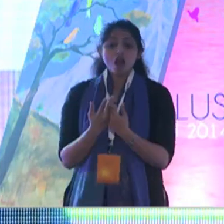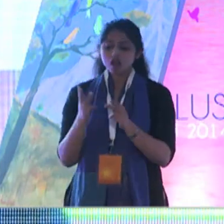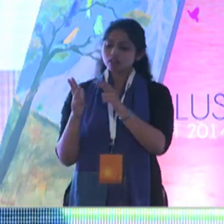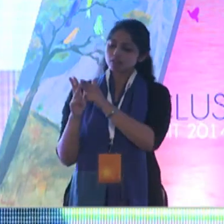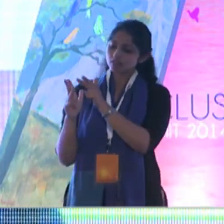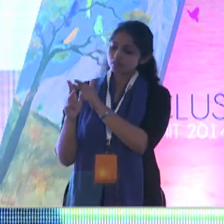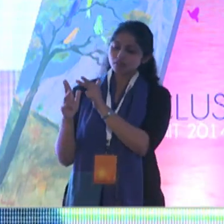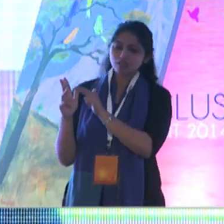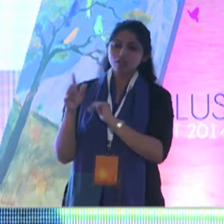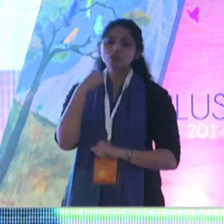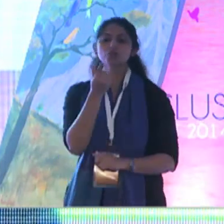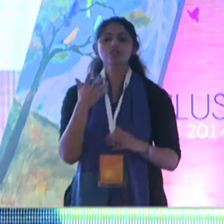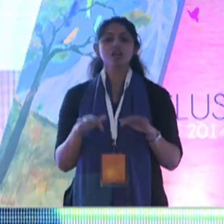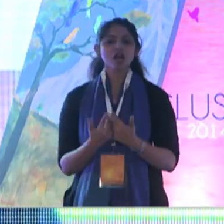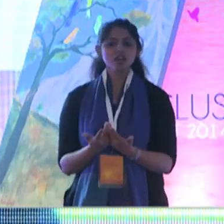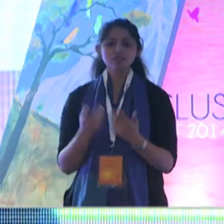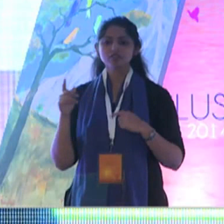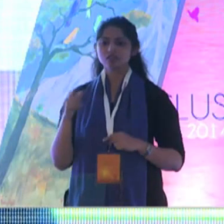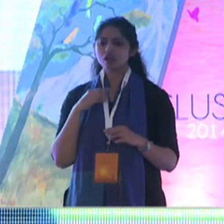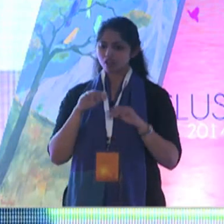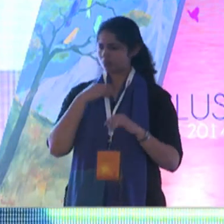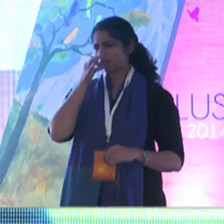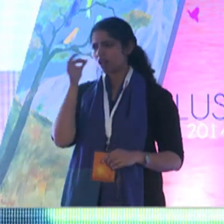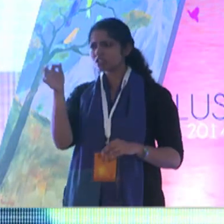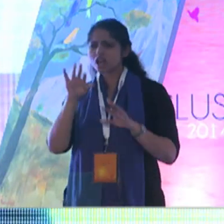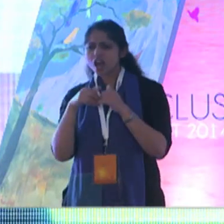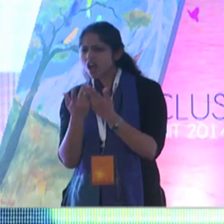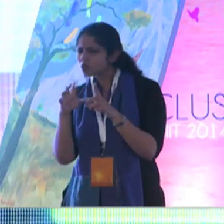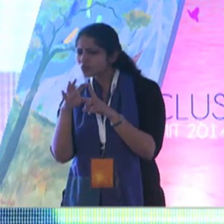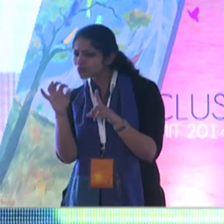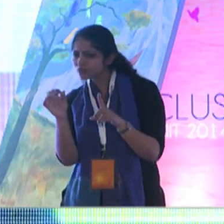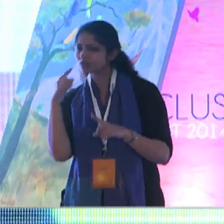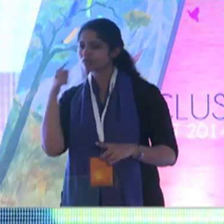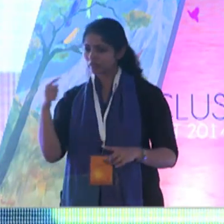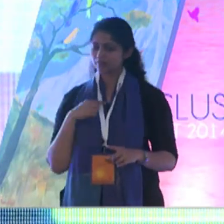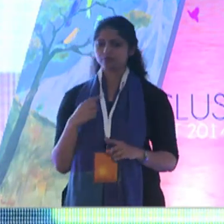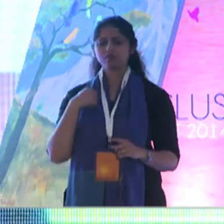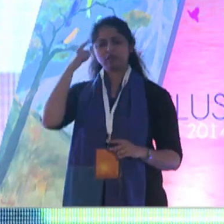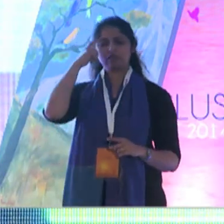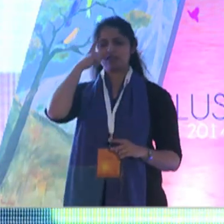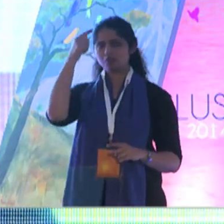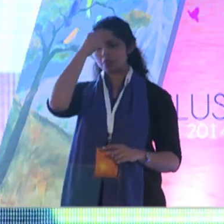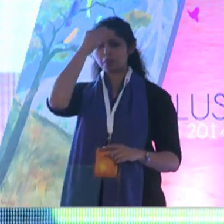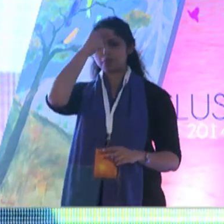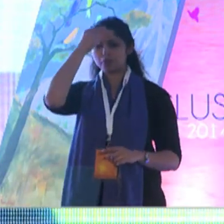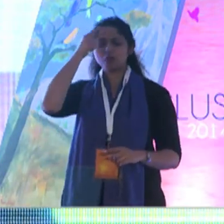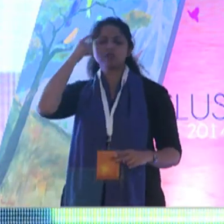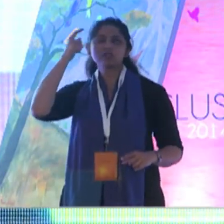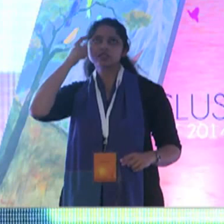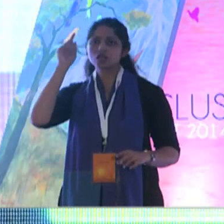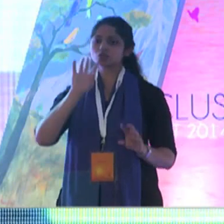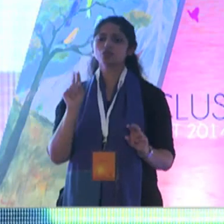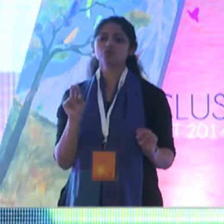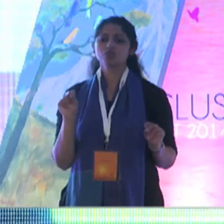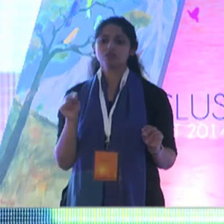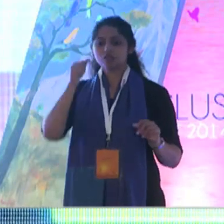tell me, how did you achieve this? How did you go on to do this? He said that I don't think about the problem, I think of how to solve it.